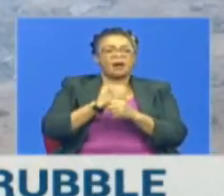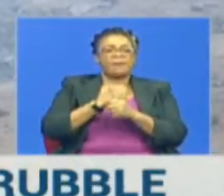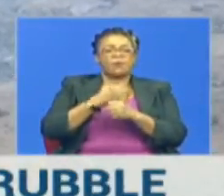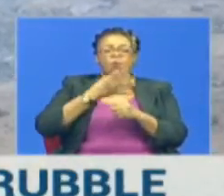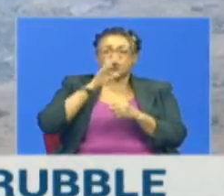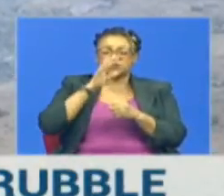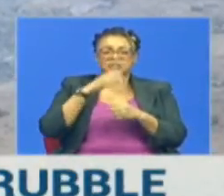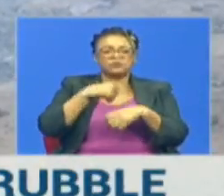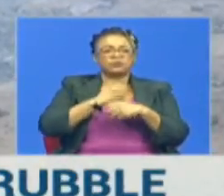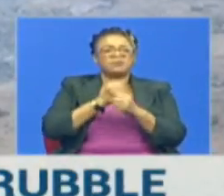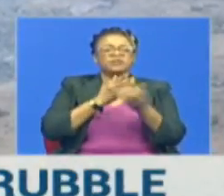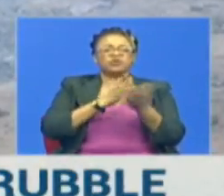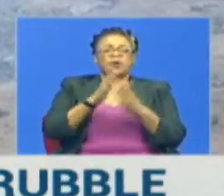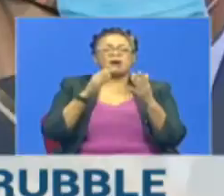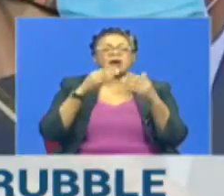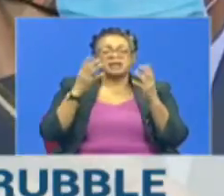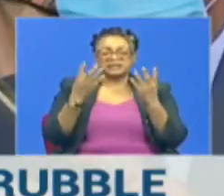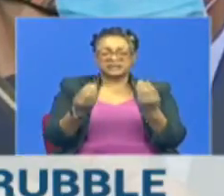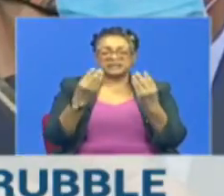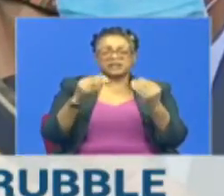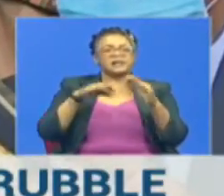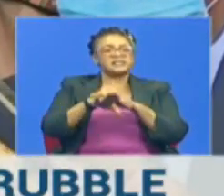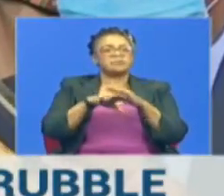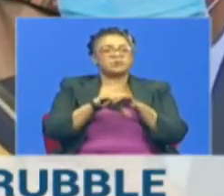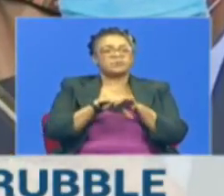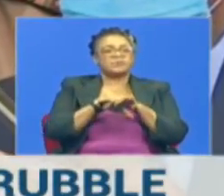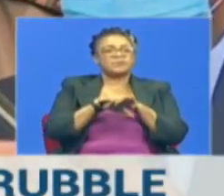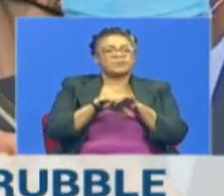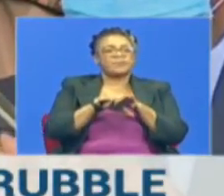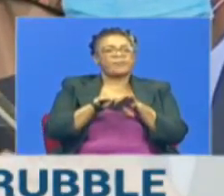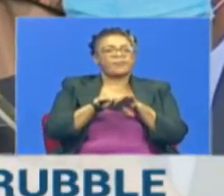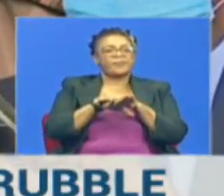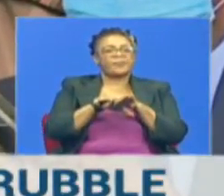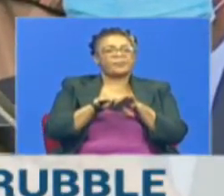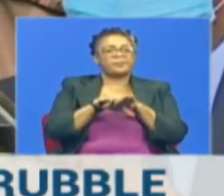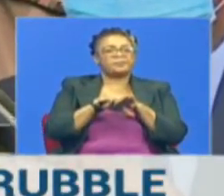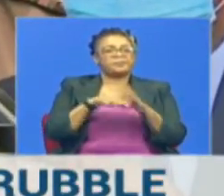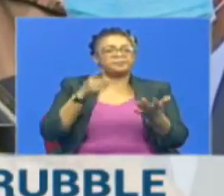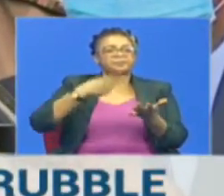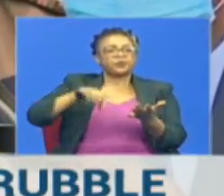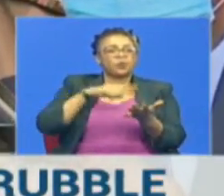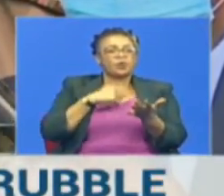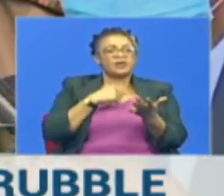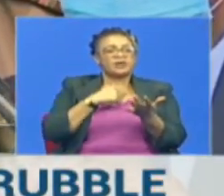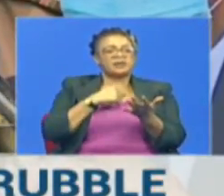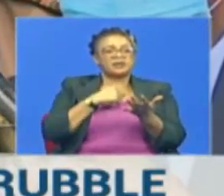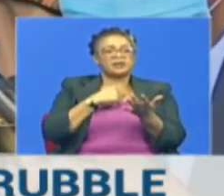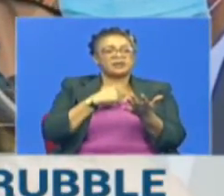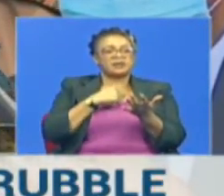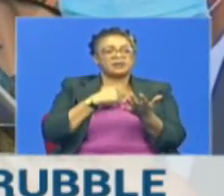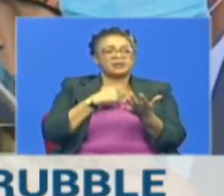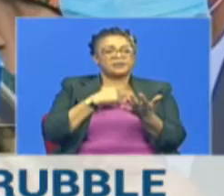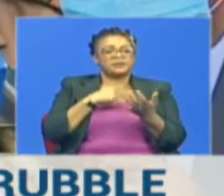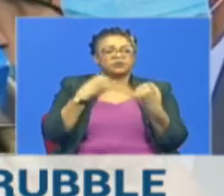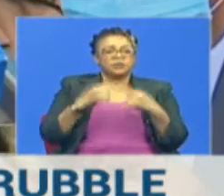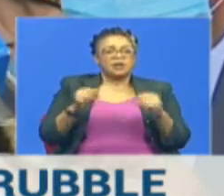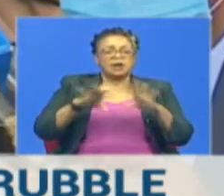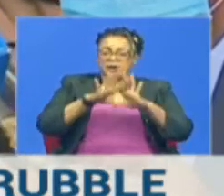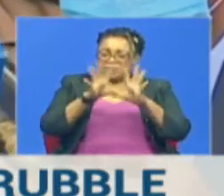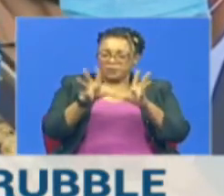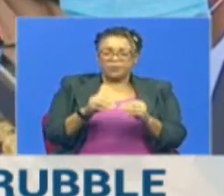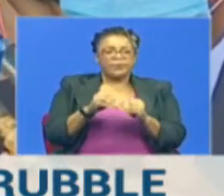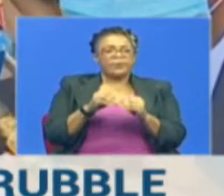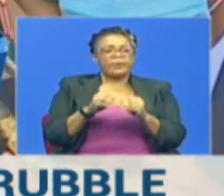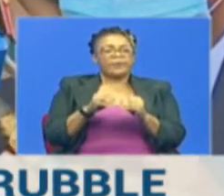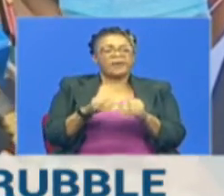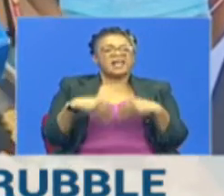is easily accessible. With immediate effect, we are going to assemble them together and give each one